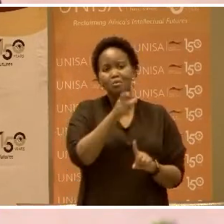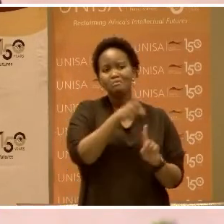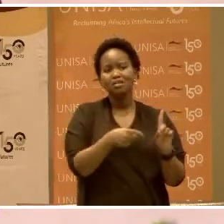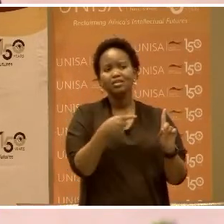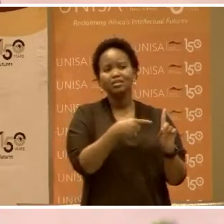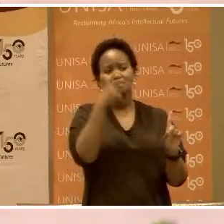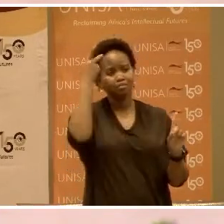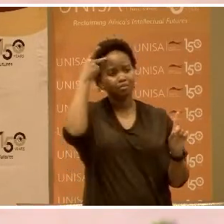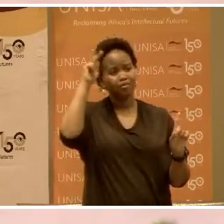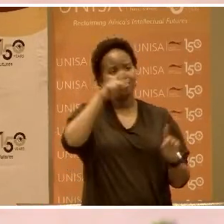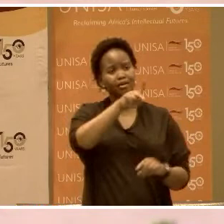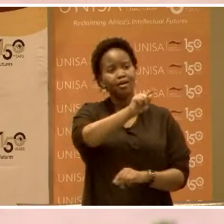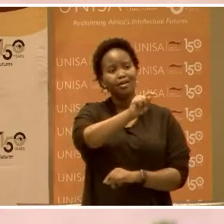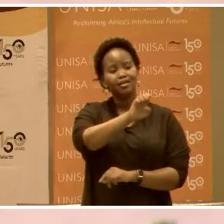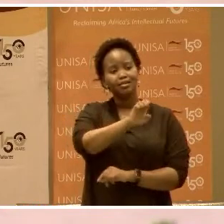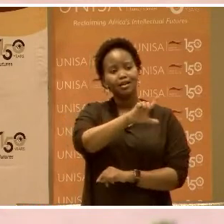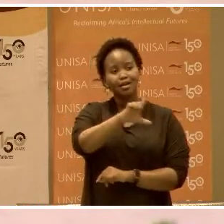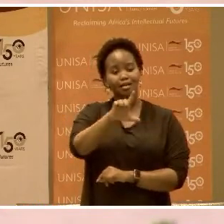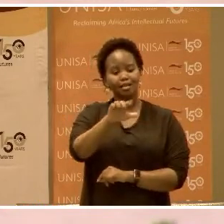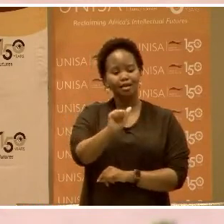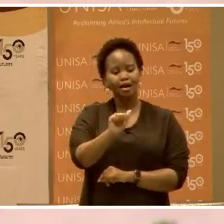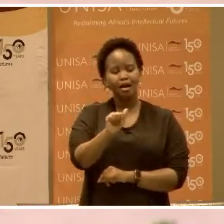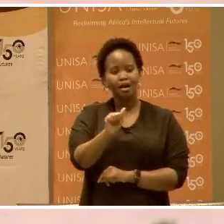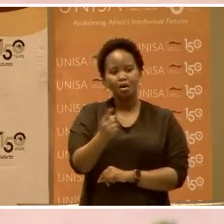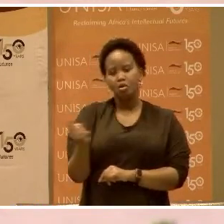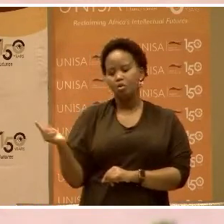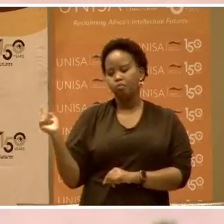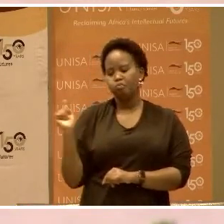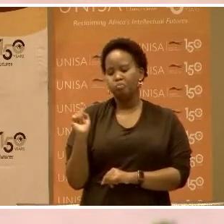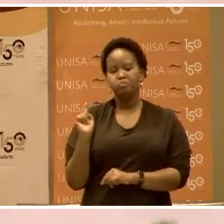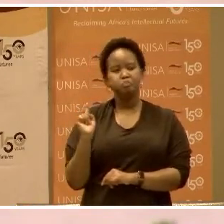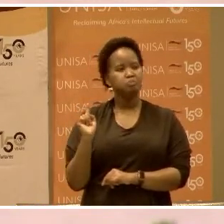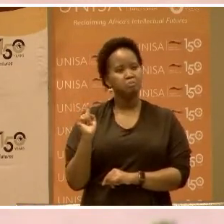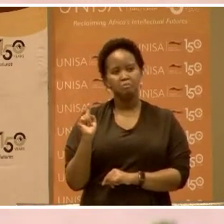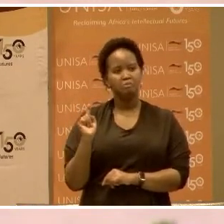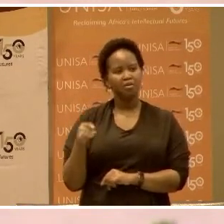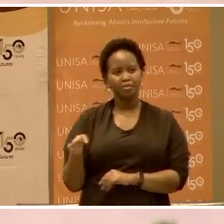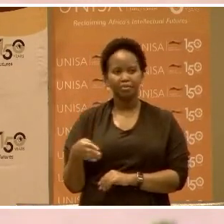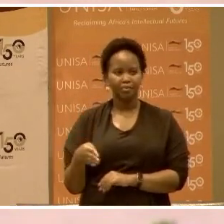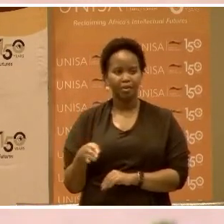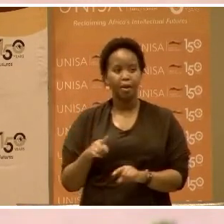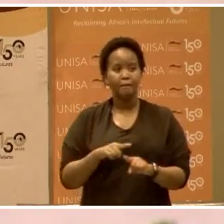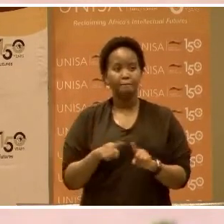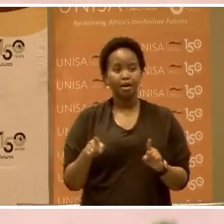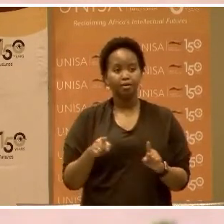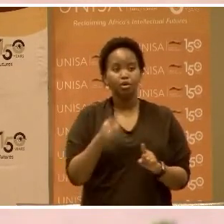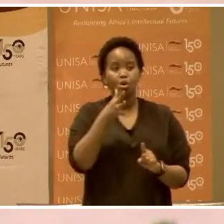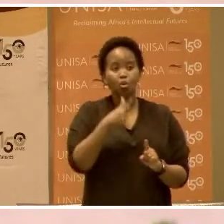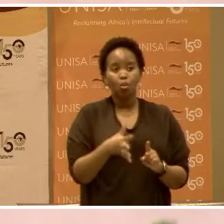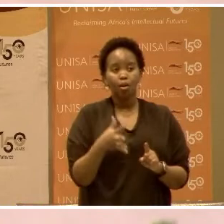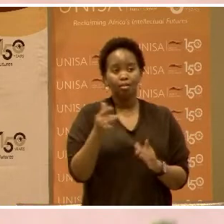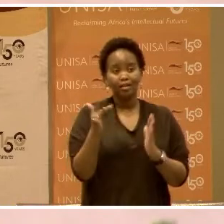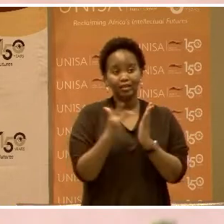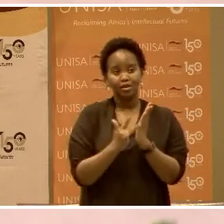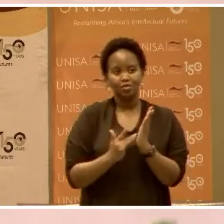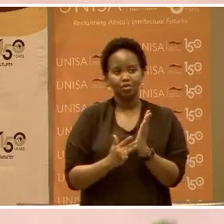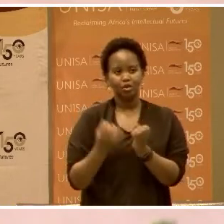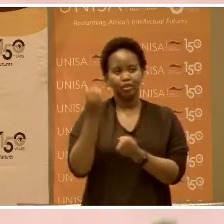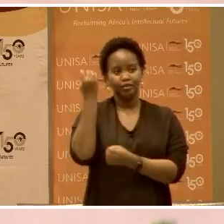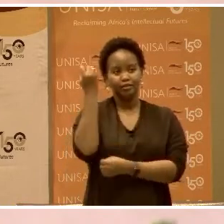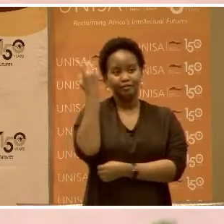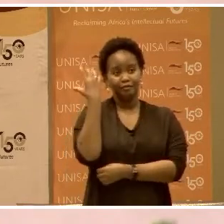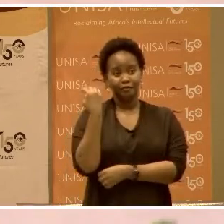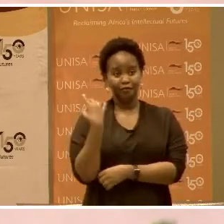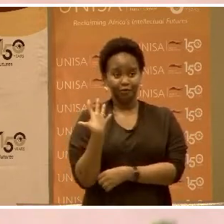today, but he will be presenting to us virtually because of